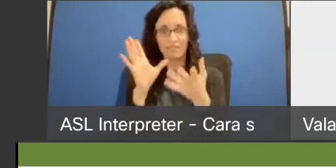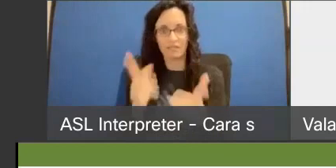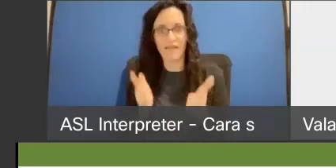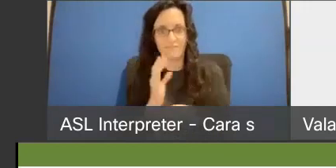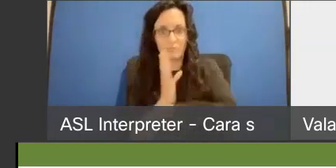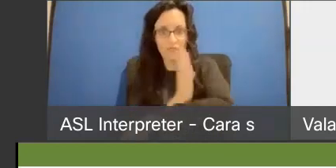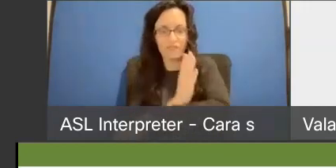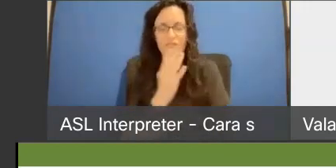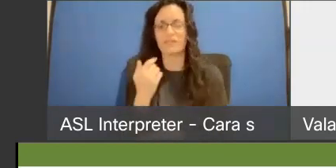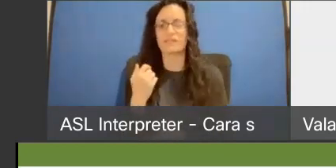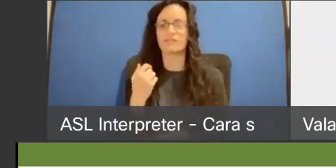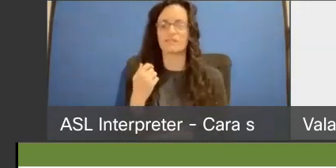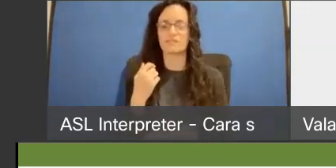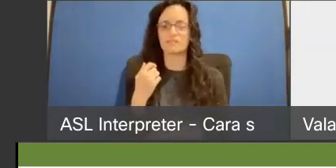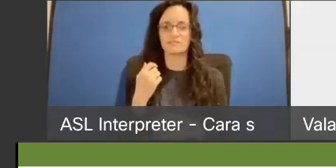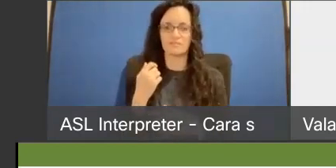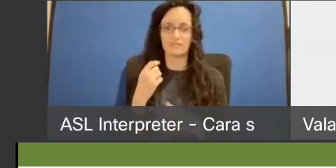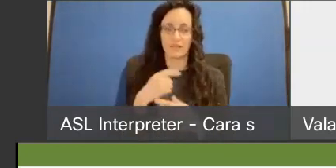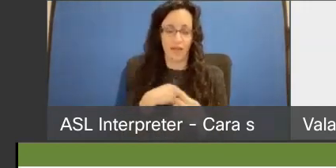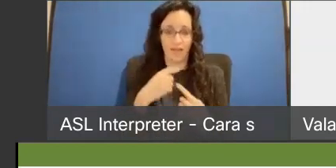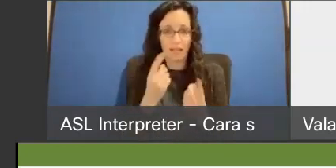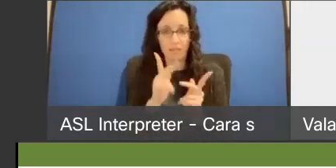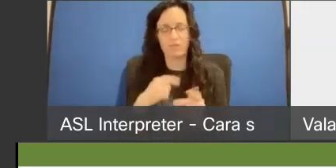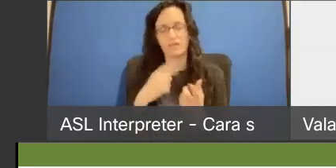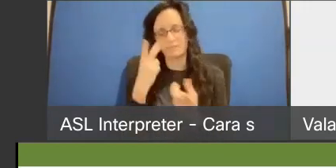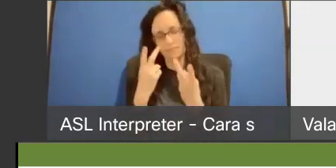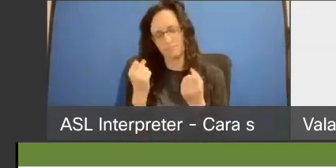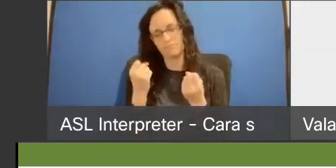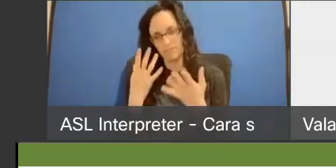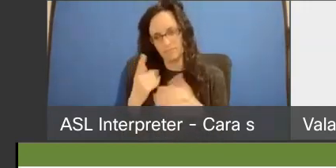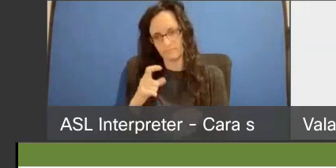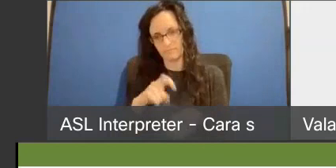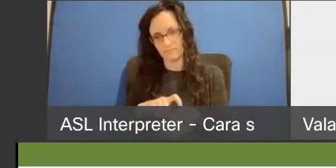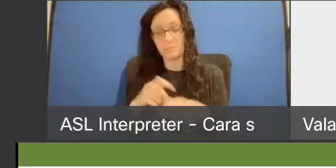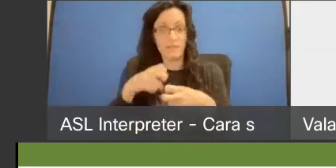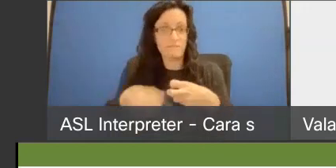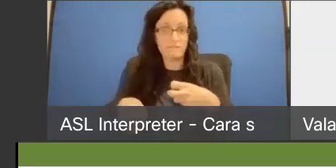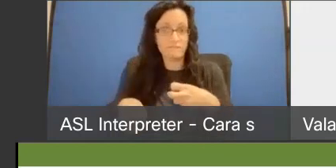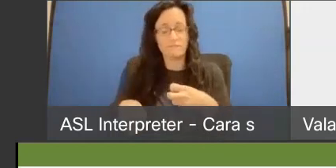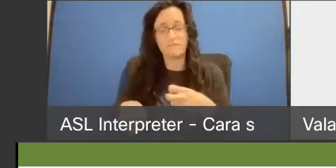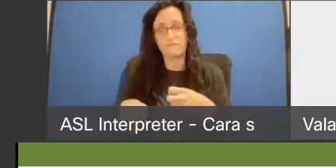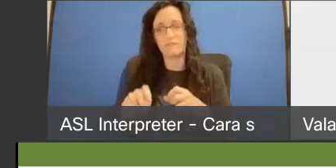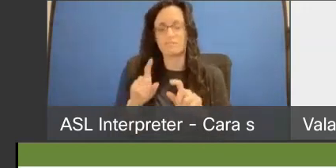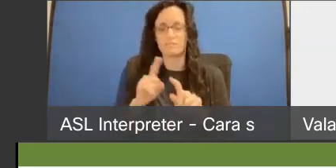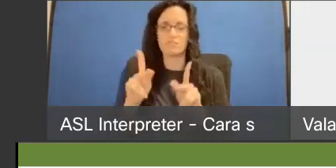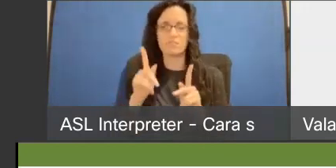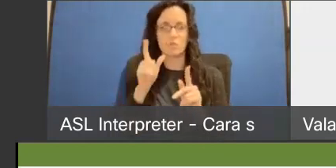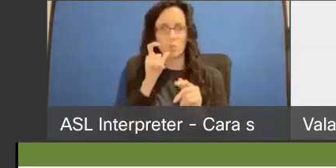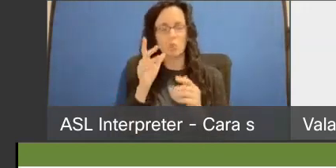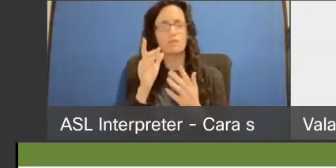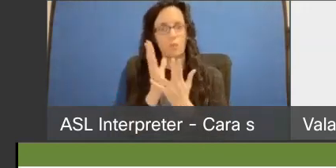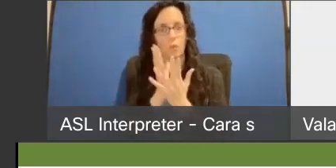people, I've seen so many times that it's hard, but people who've worked through this say they've been able to